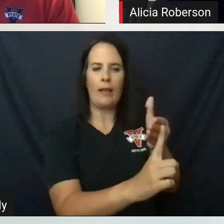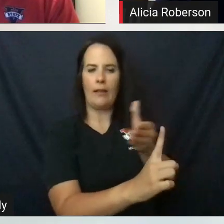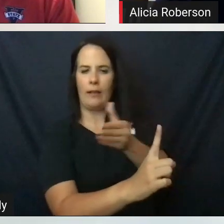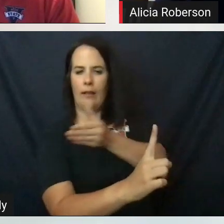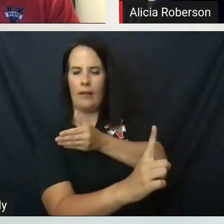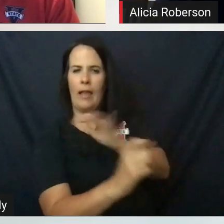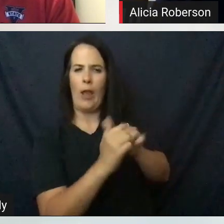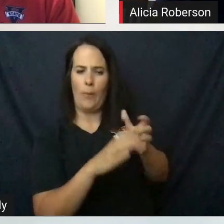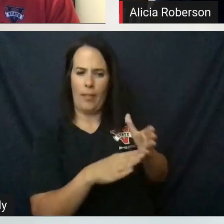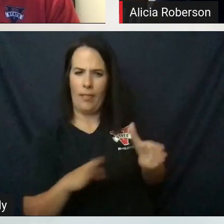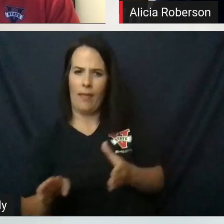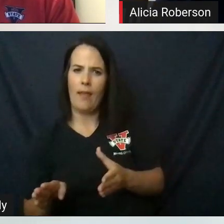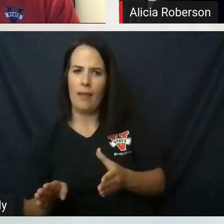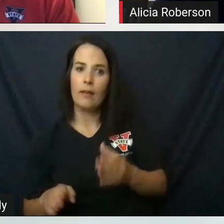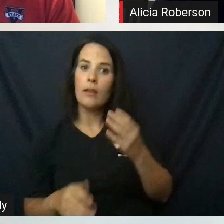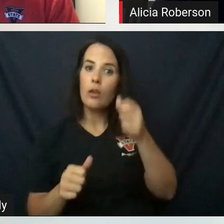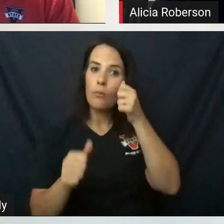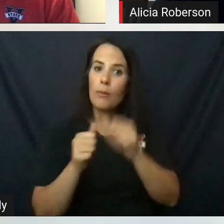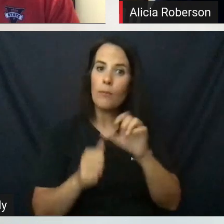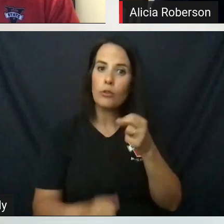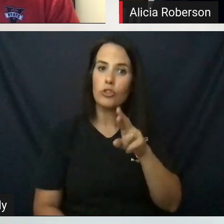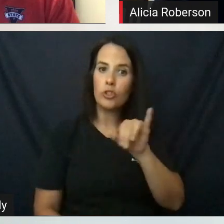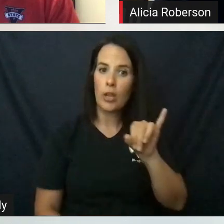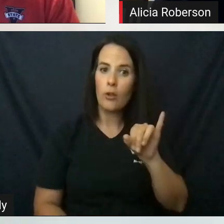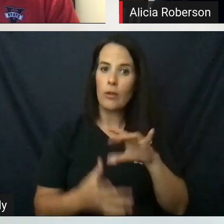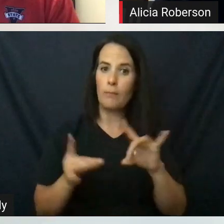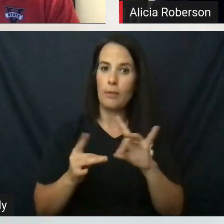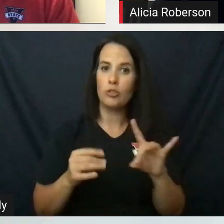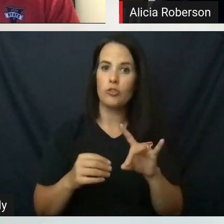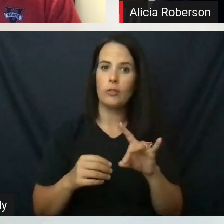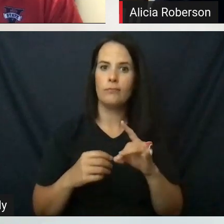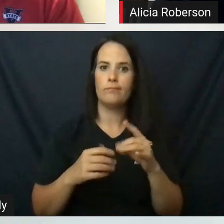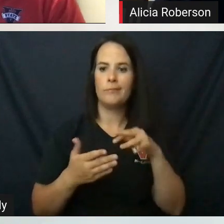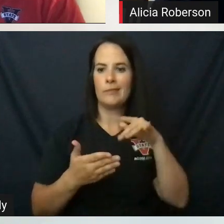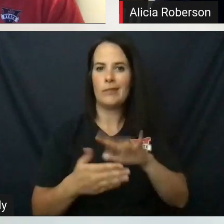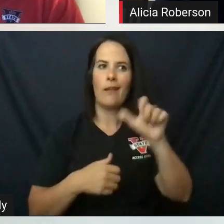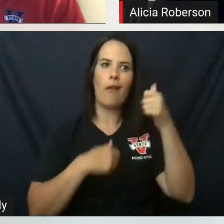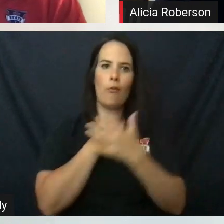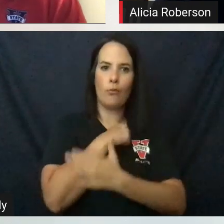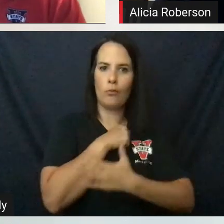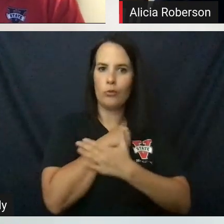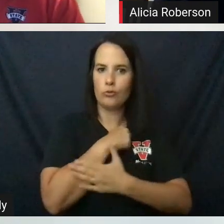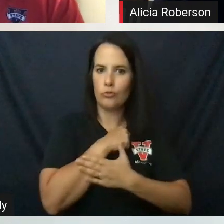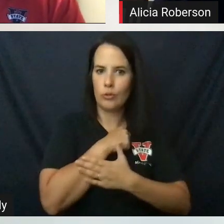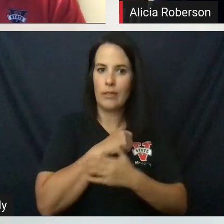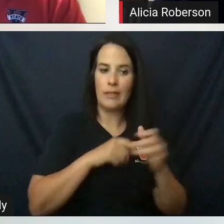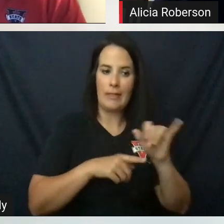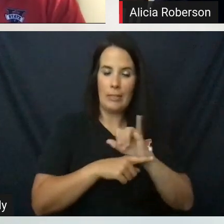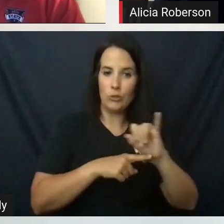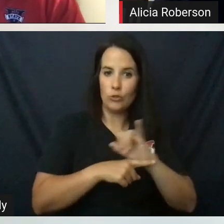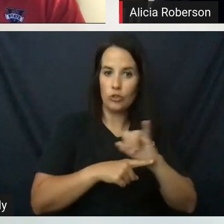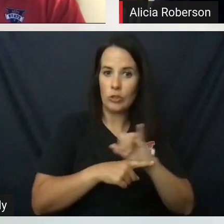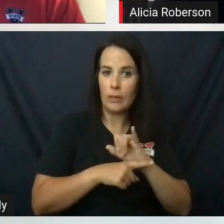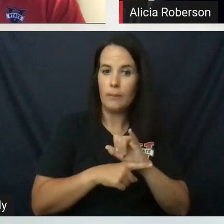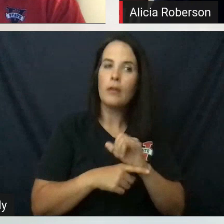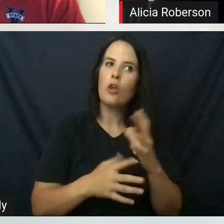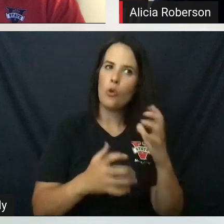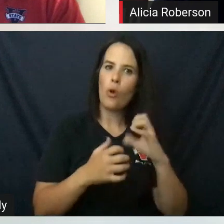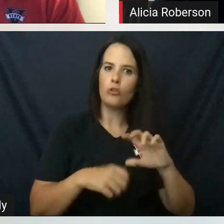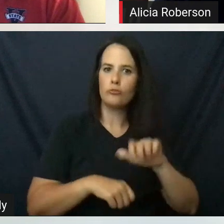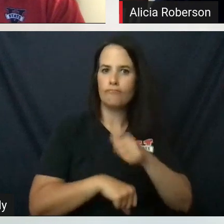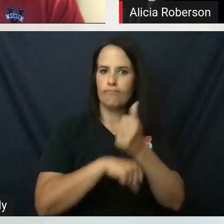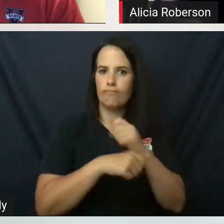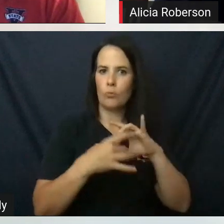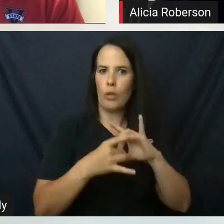experiences, like Sherry mentioned, study abroad and internships. You're building relationships with faculty. I got to thinking about